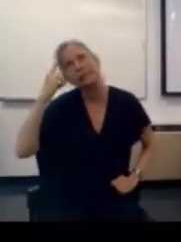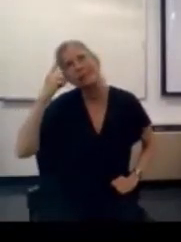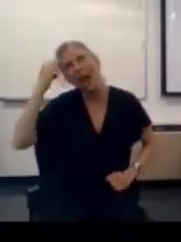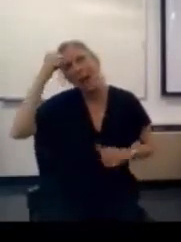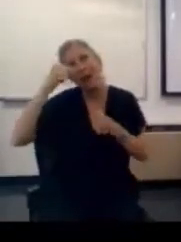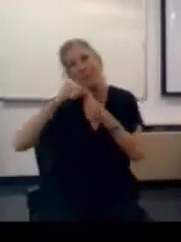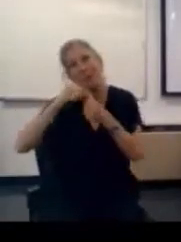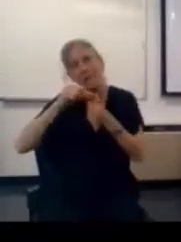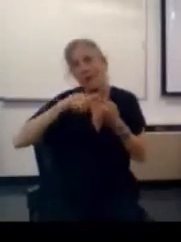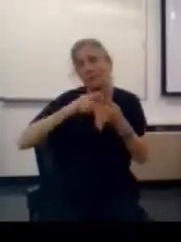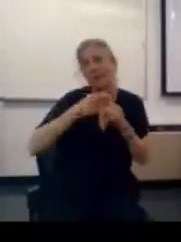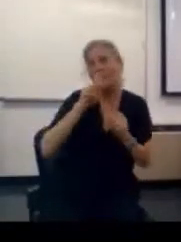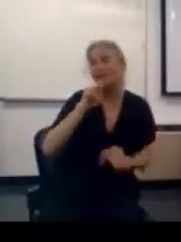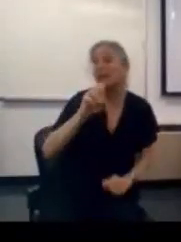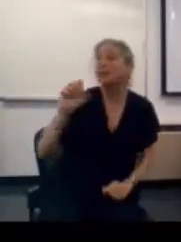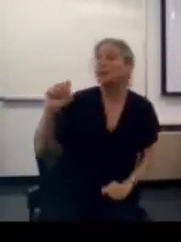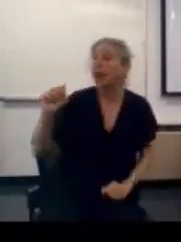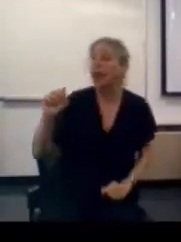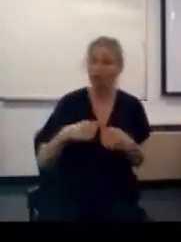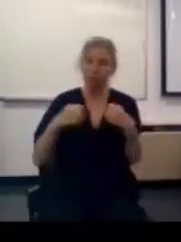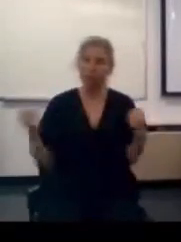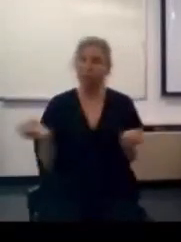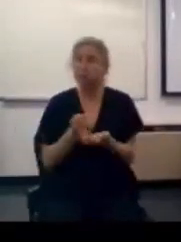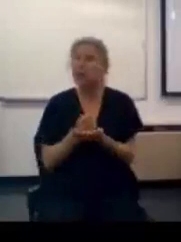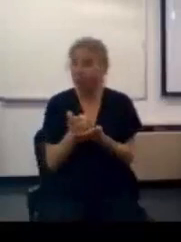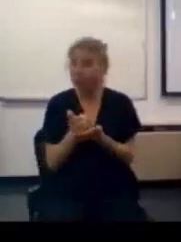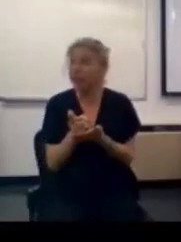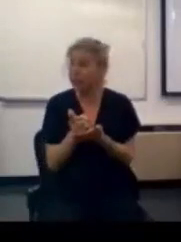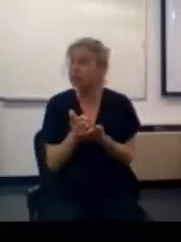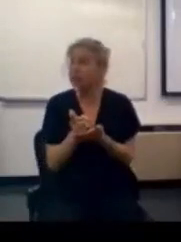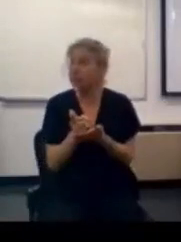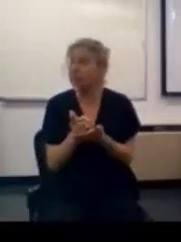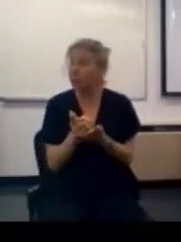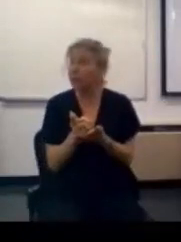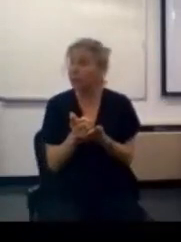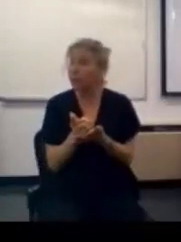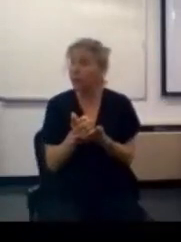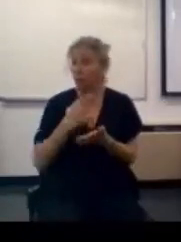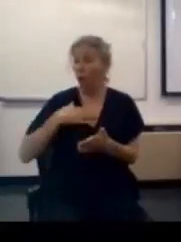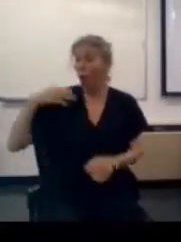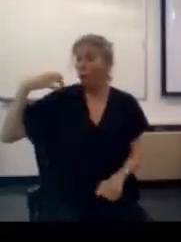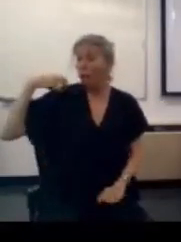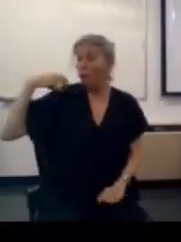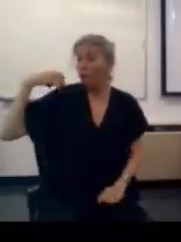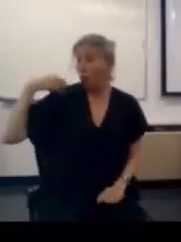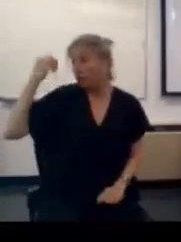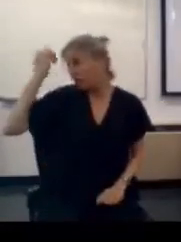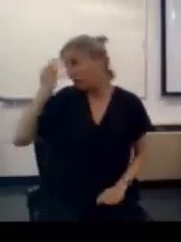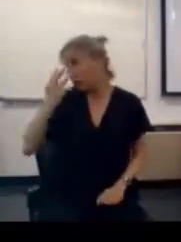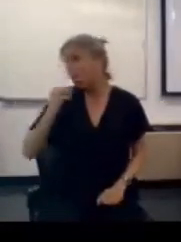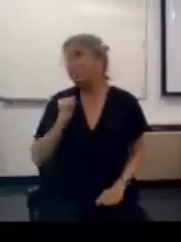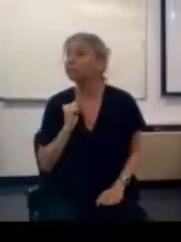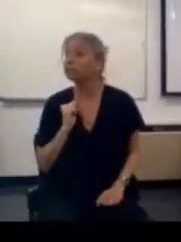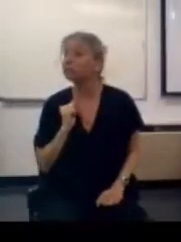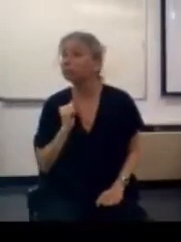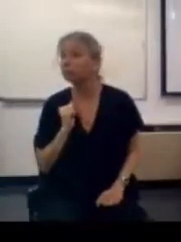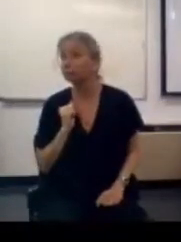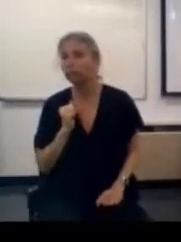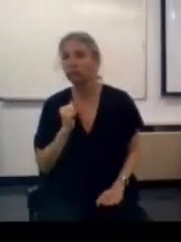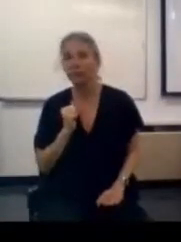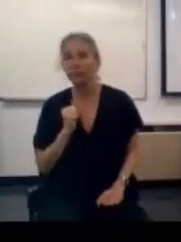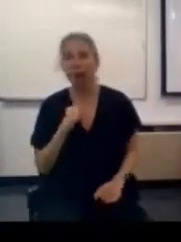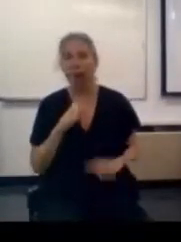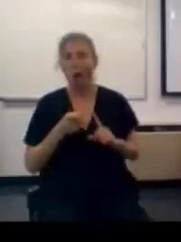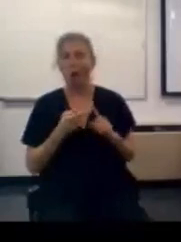and I channeled my inner Matt Saplin, and I said, you know, I'm going to be transparent, I'm going to be honest. And my employer-to-be